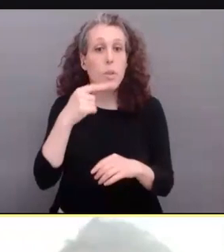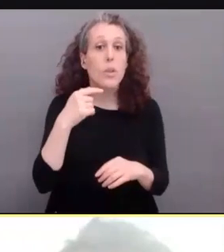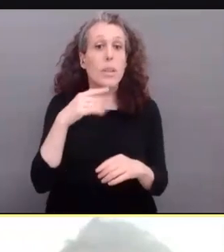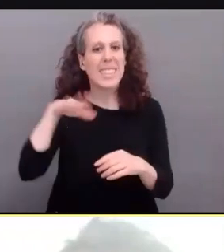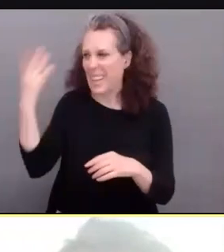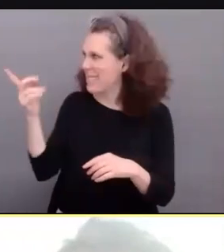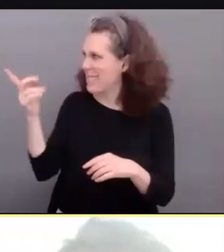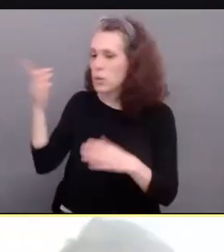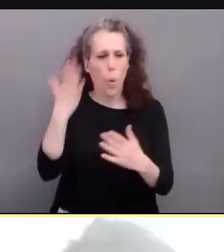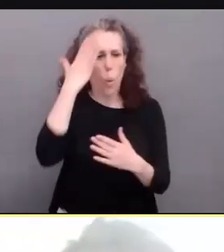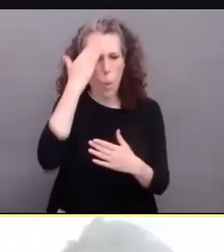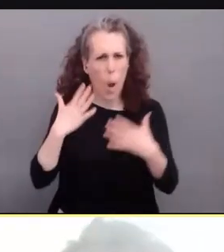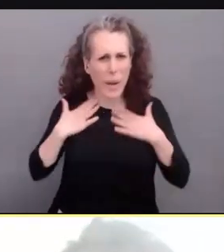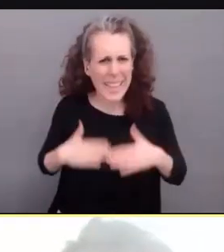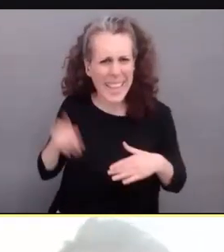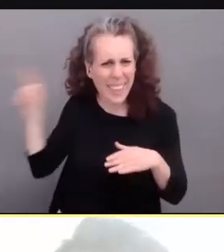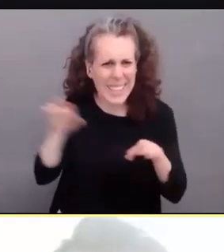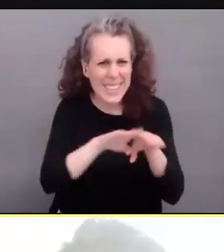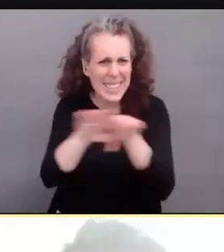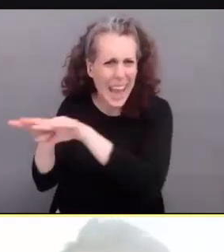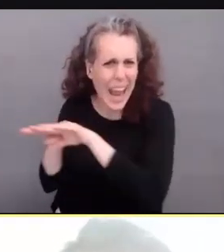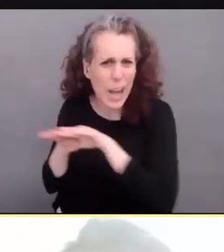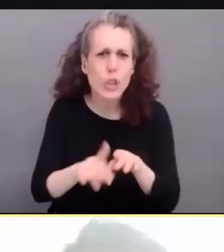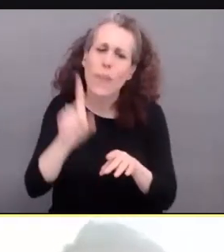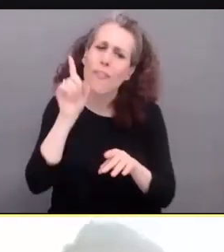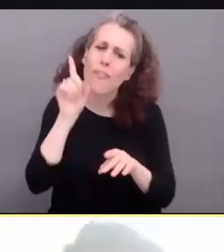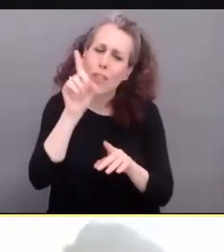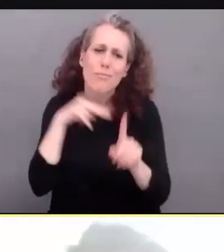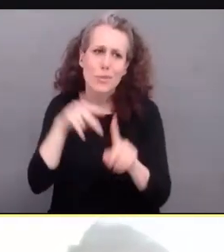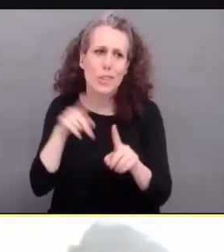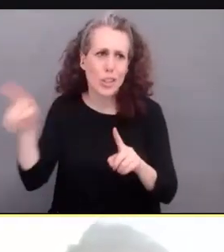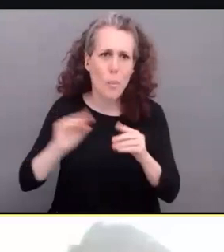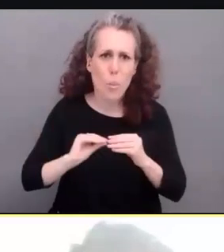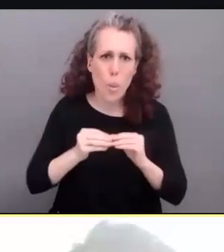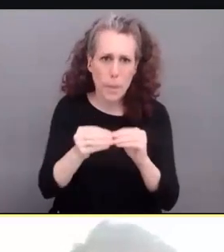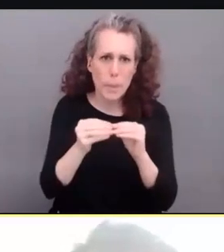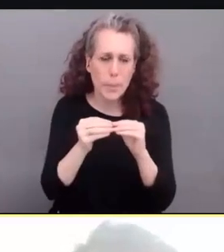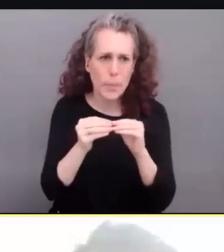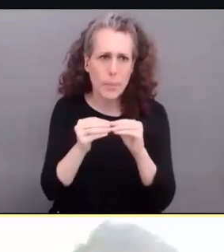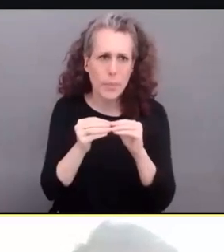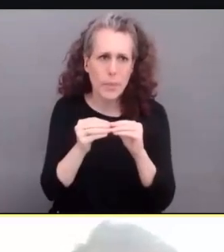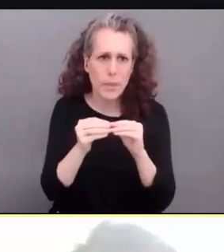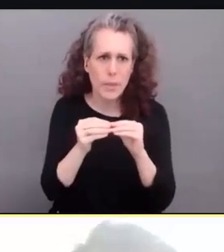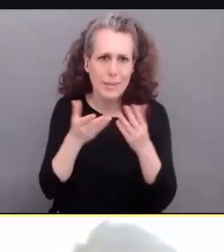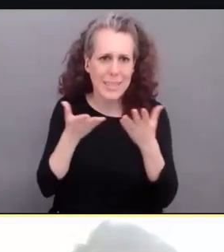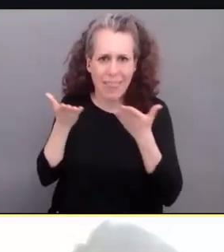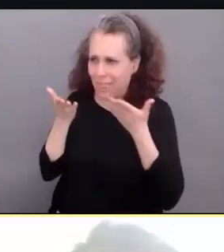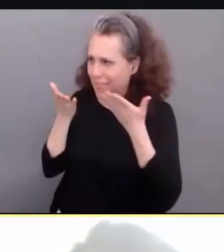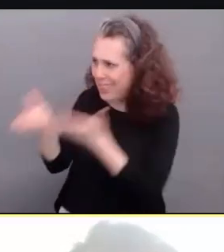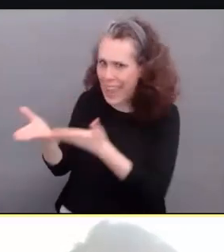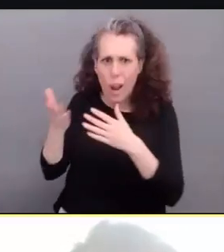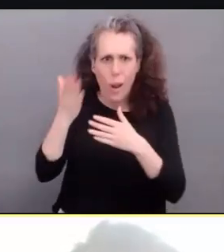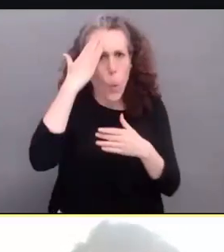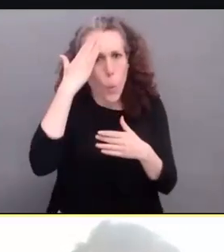need this standard, and first addressing the problems that are still there, and why the